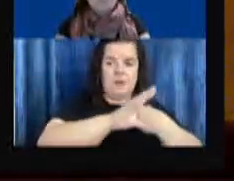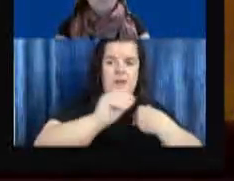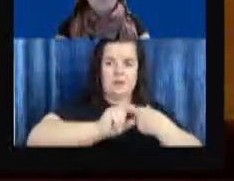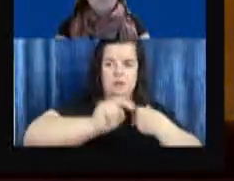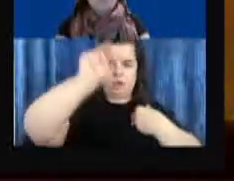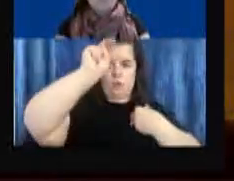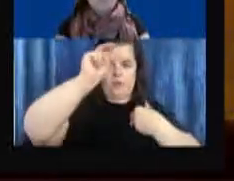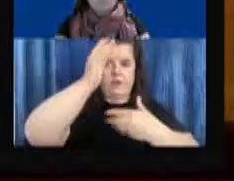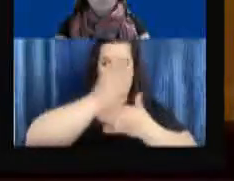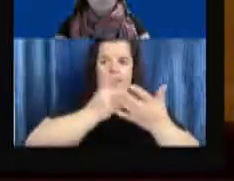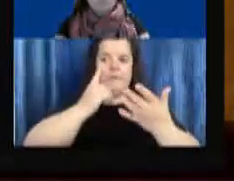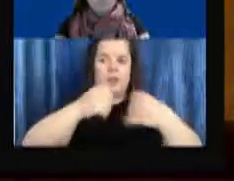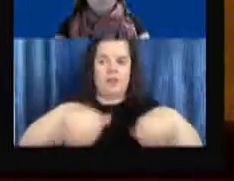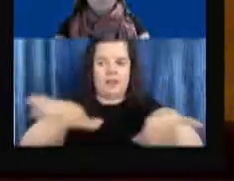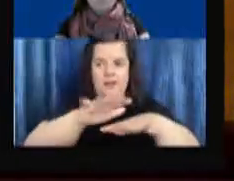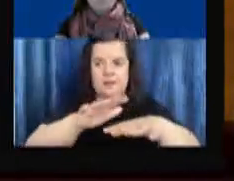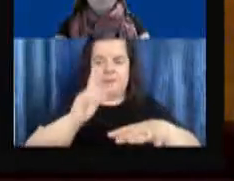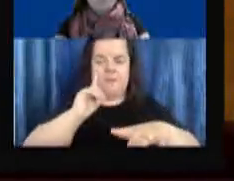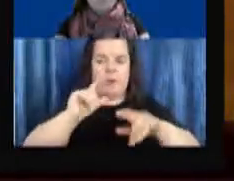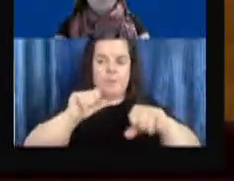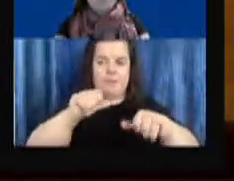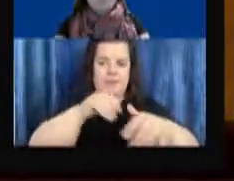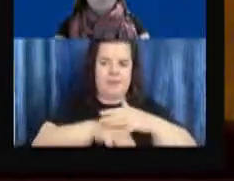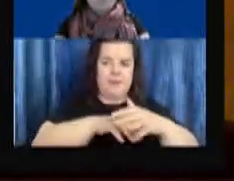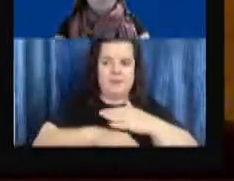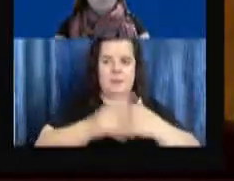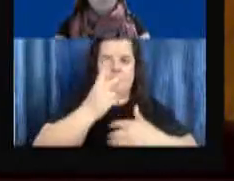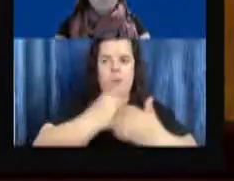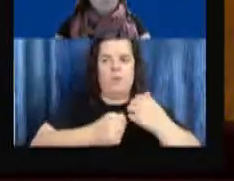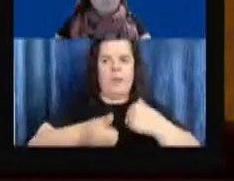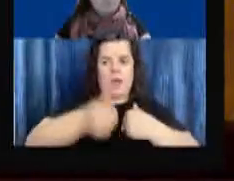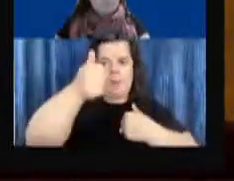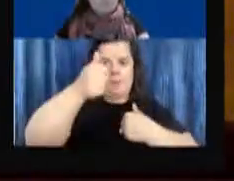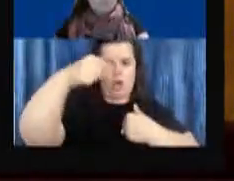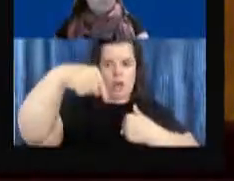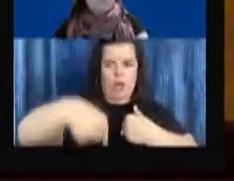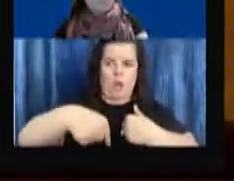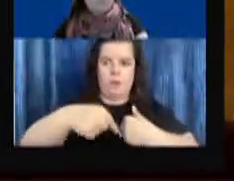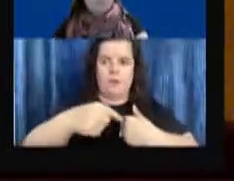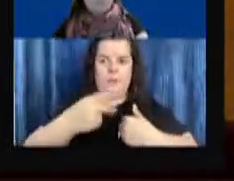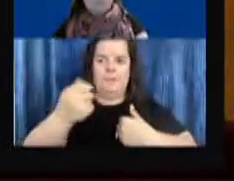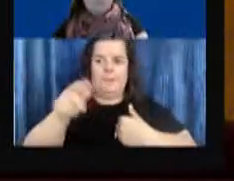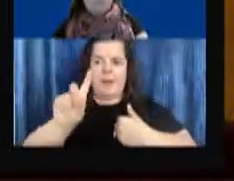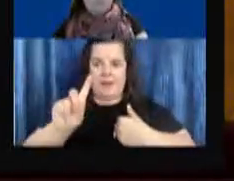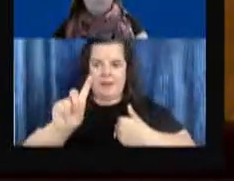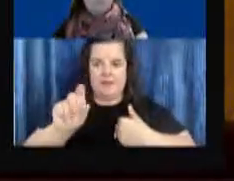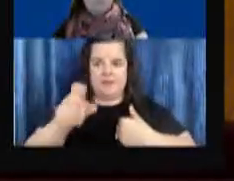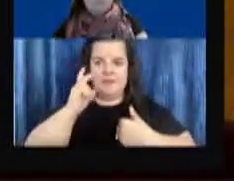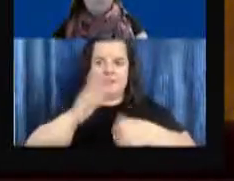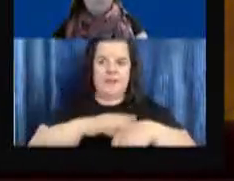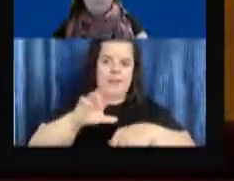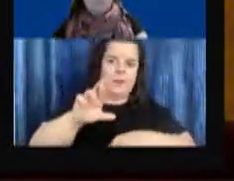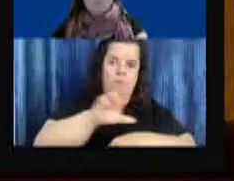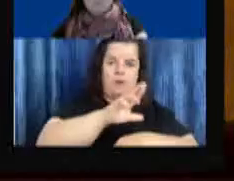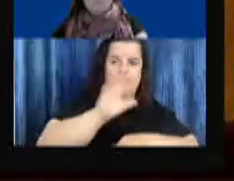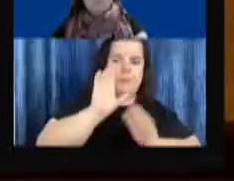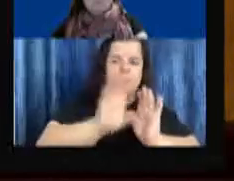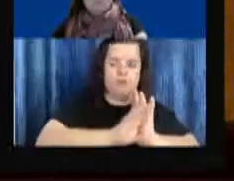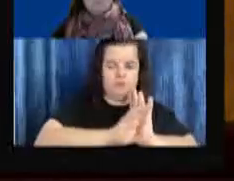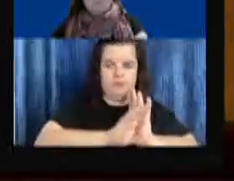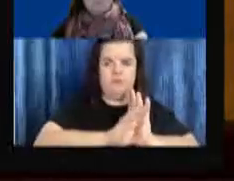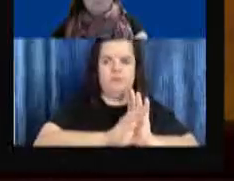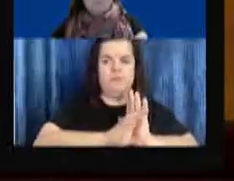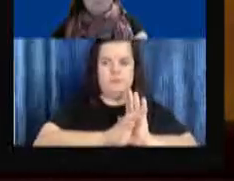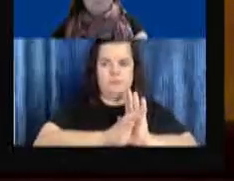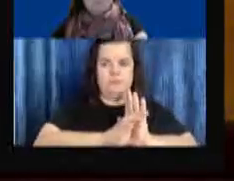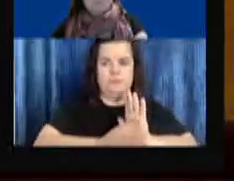side of the site to be able to access both the upper and lower paths, which you can see on the right image here, the kind